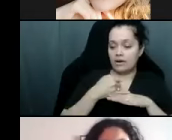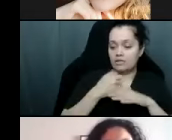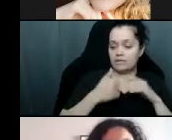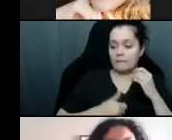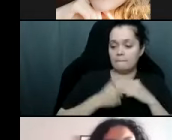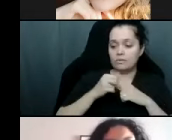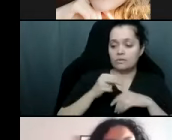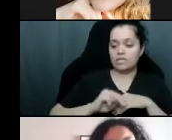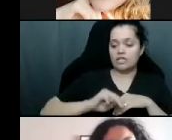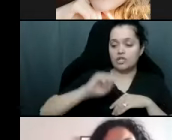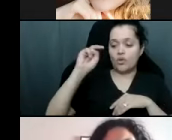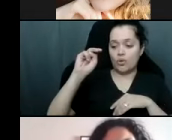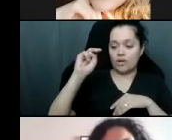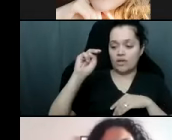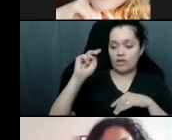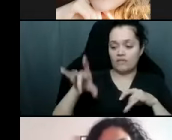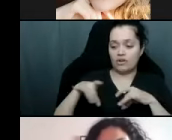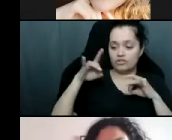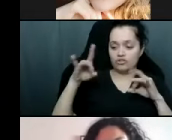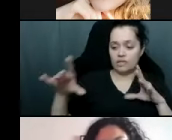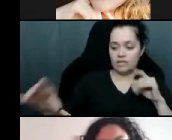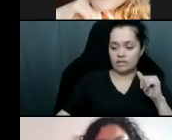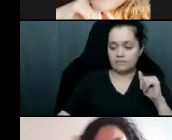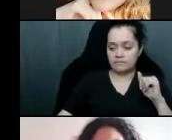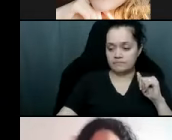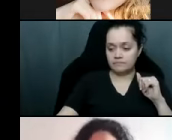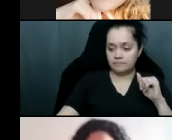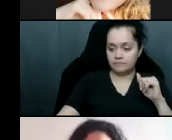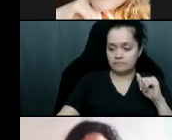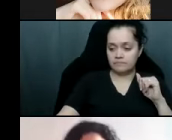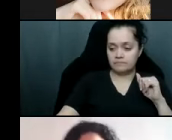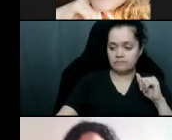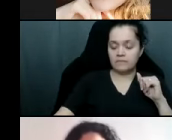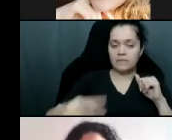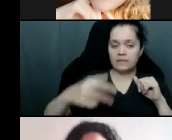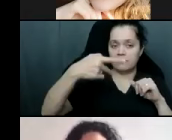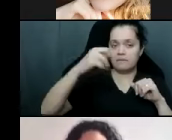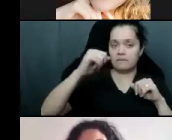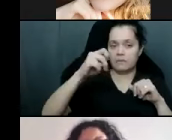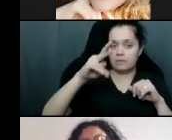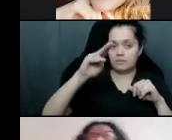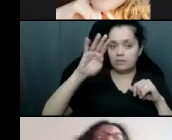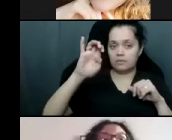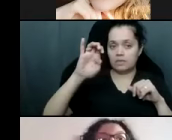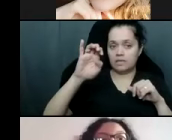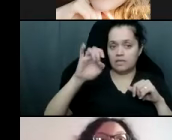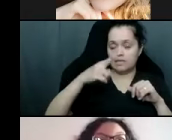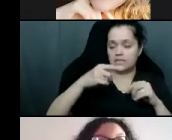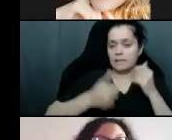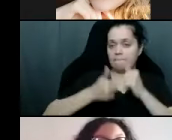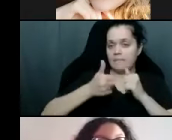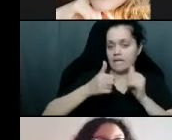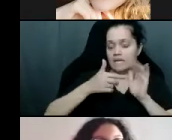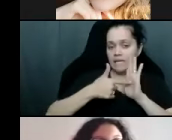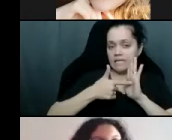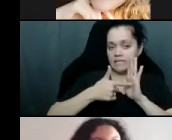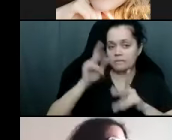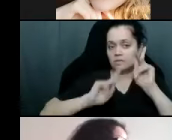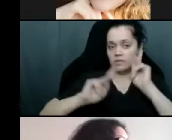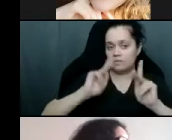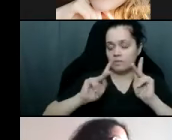north of Australia. So Papua New Guinea is the main example there. And the people